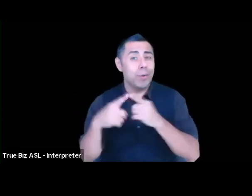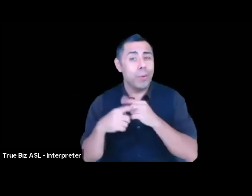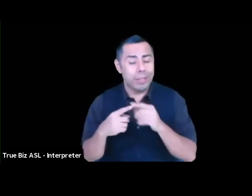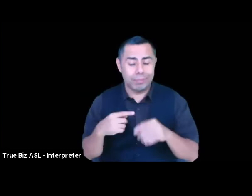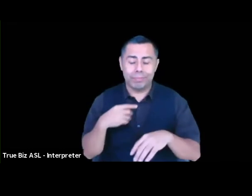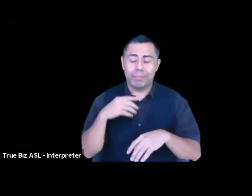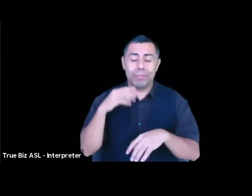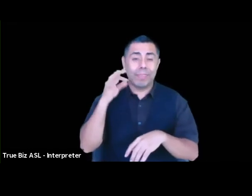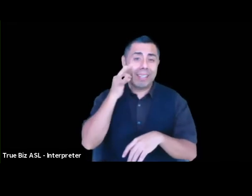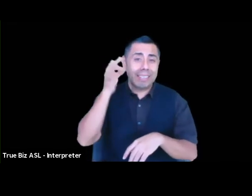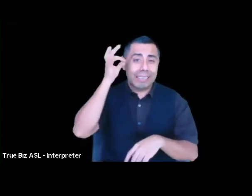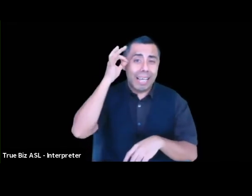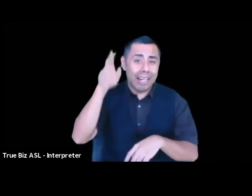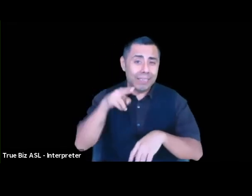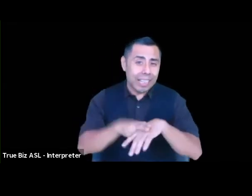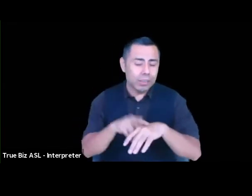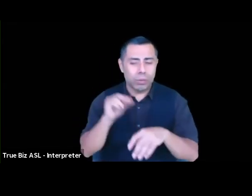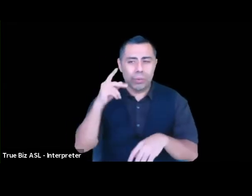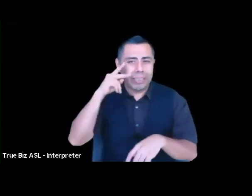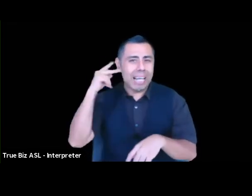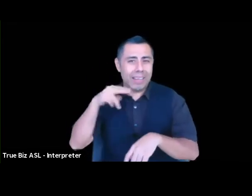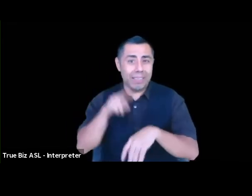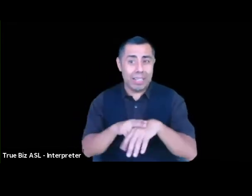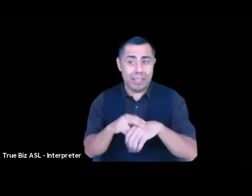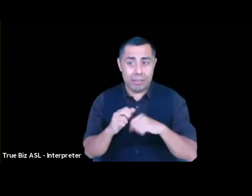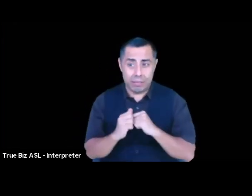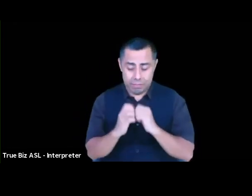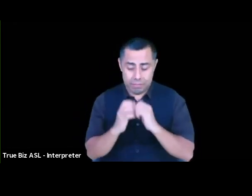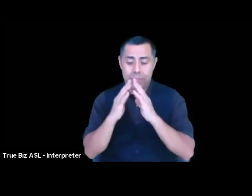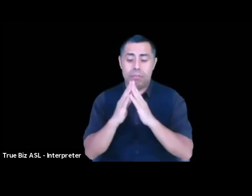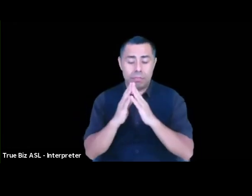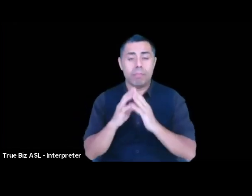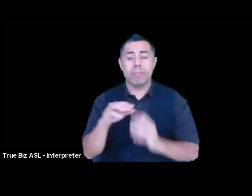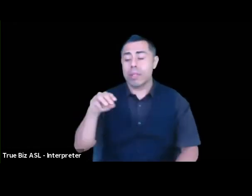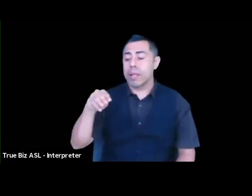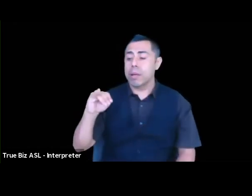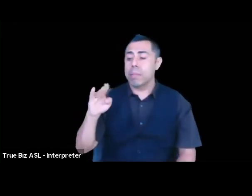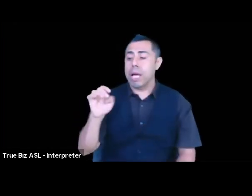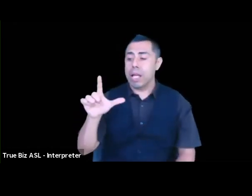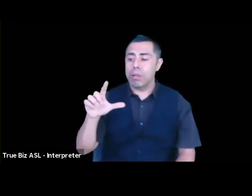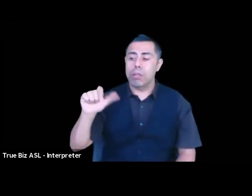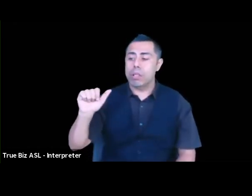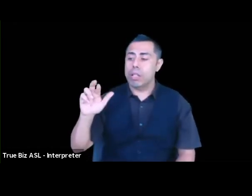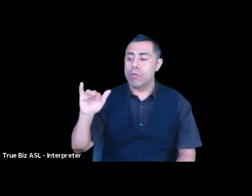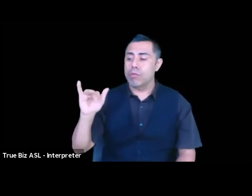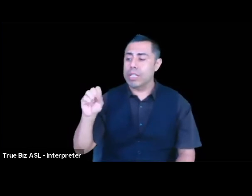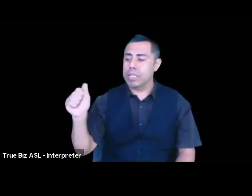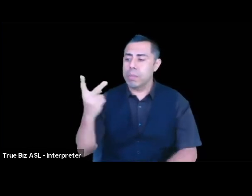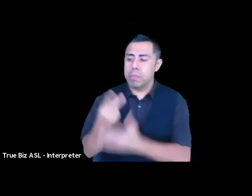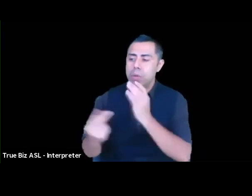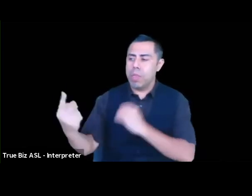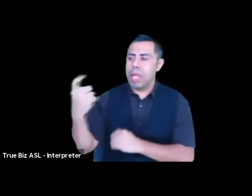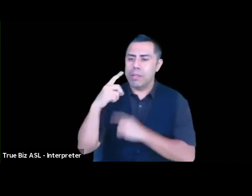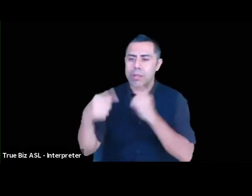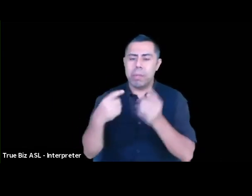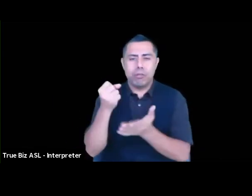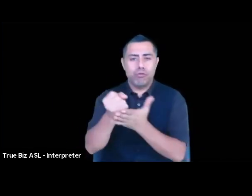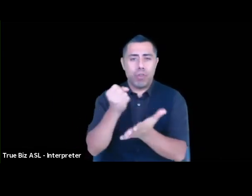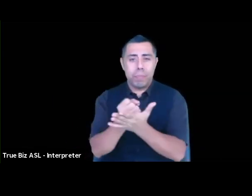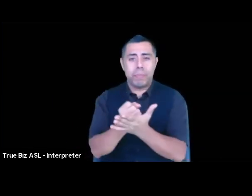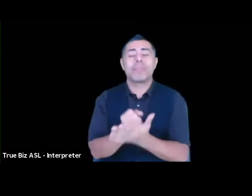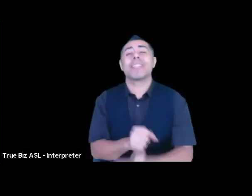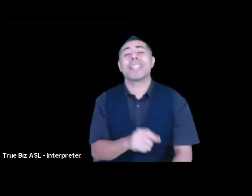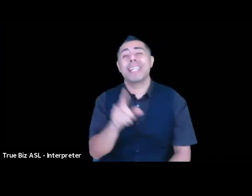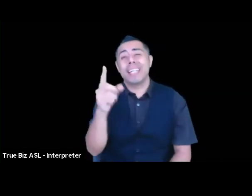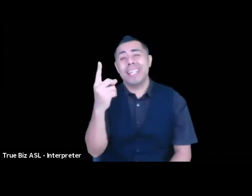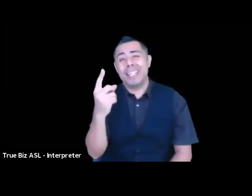script. And one thing that was heavy on my heart was like always going to funerals, which you probably heard from the beginning